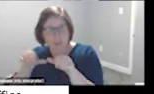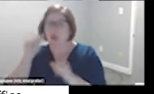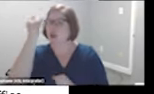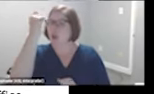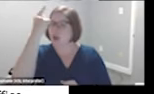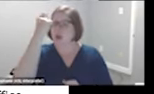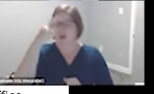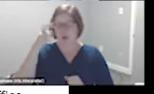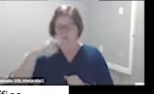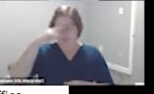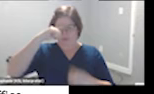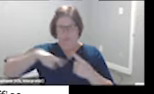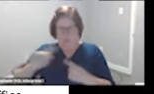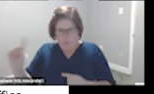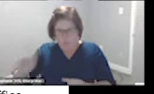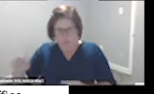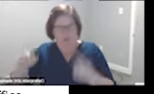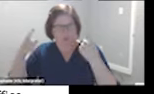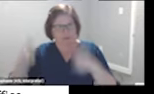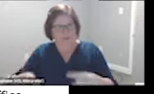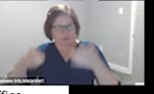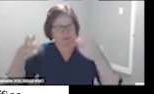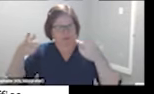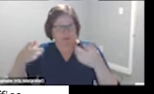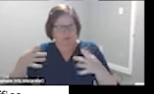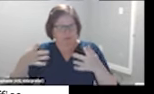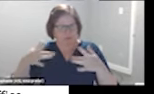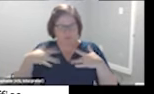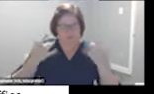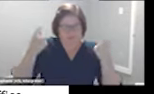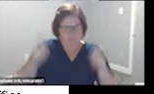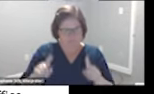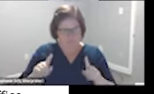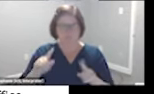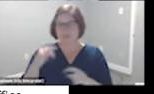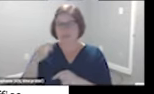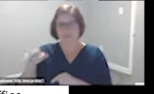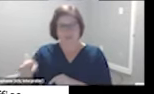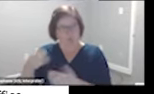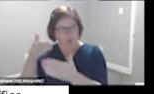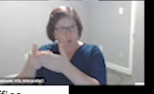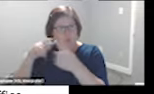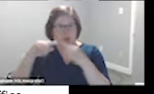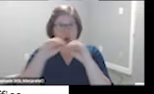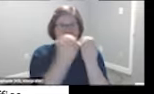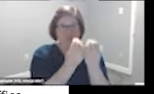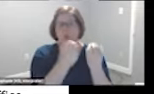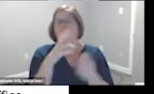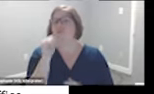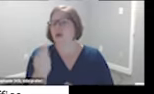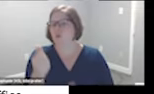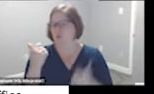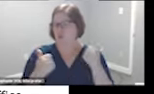place in. And are these places close to office space? If they're not close to office space, you need to make sure you're giving